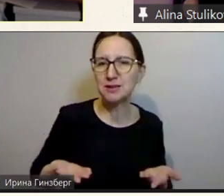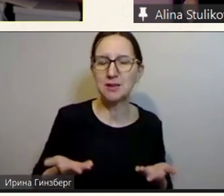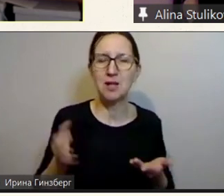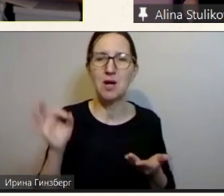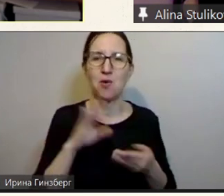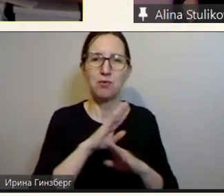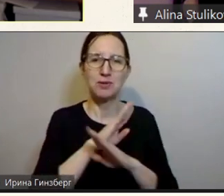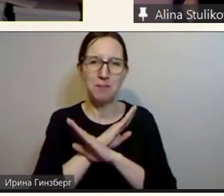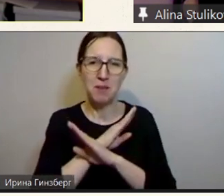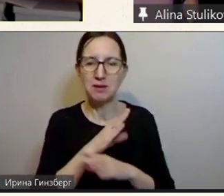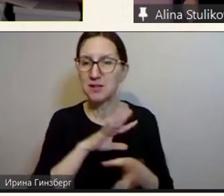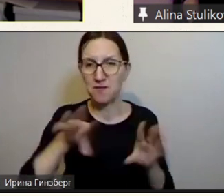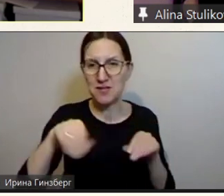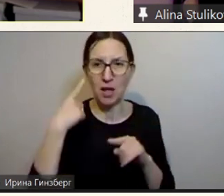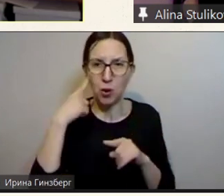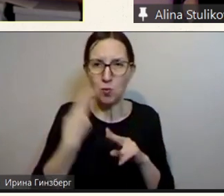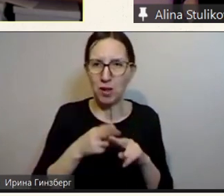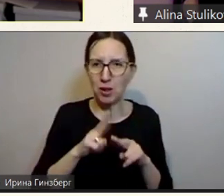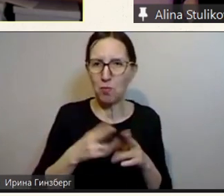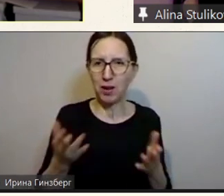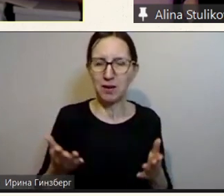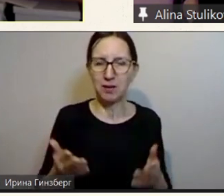so this is what's being